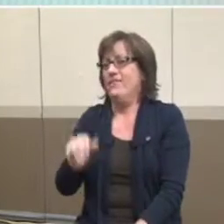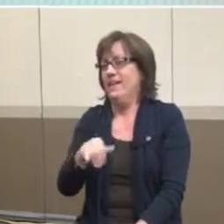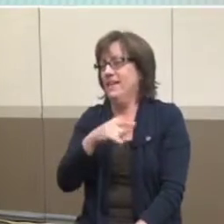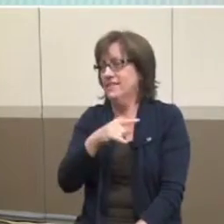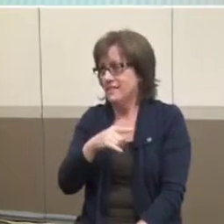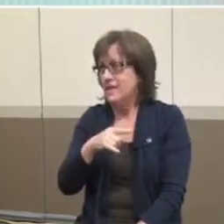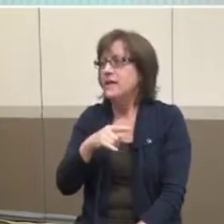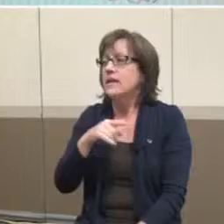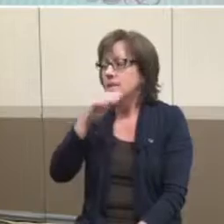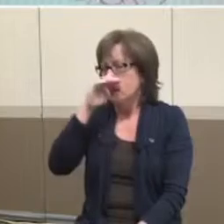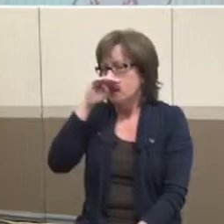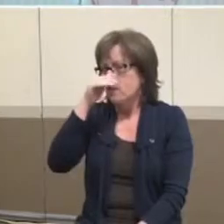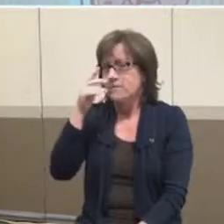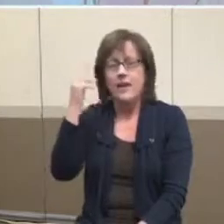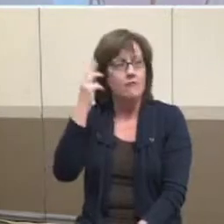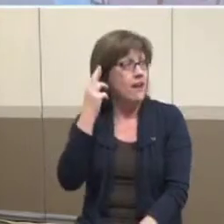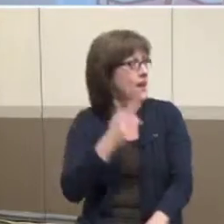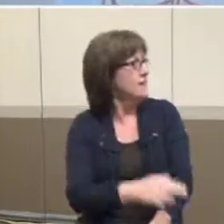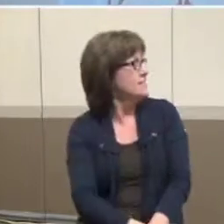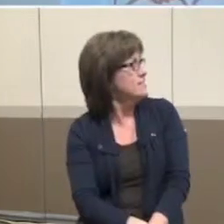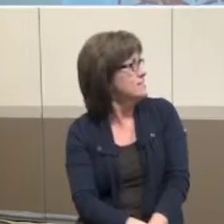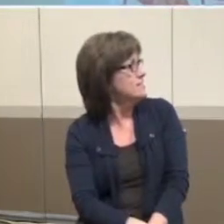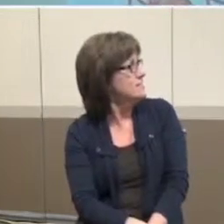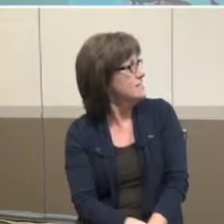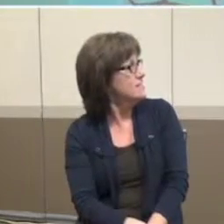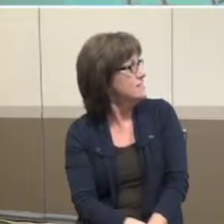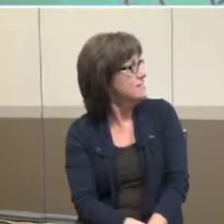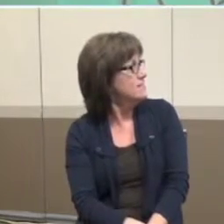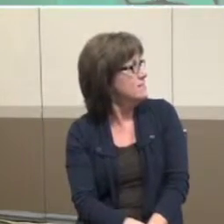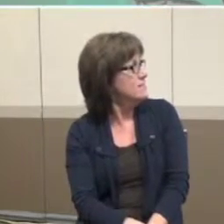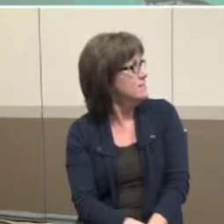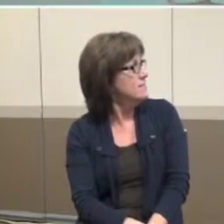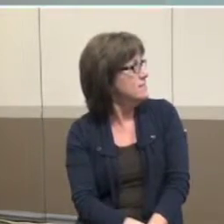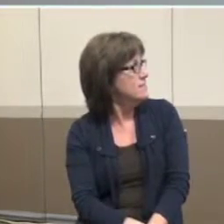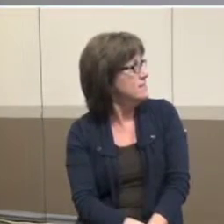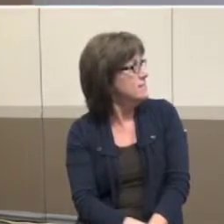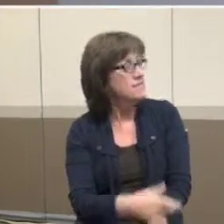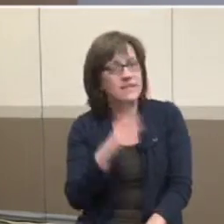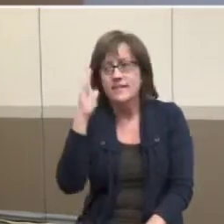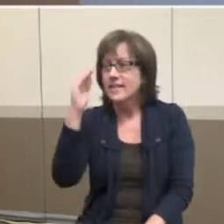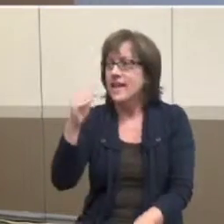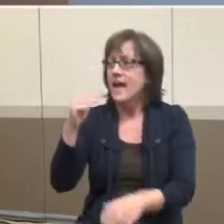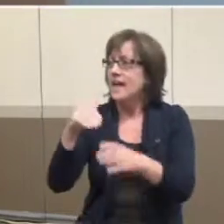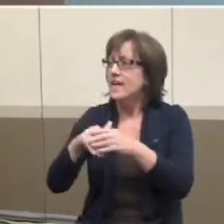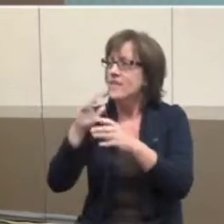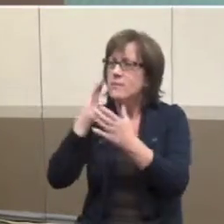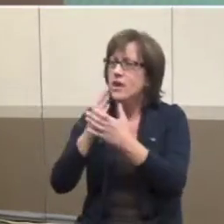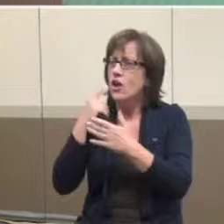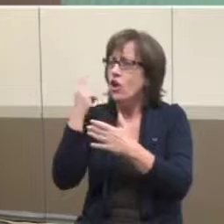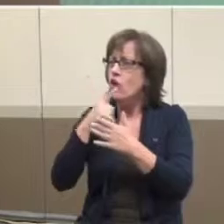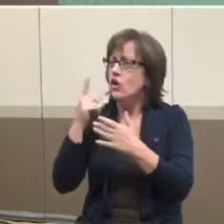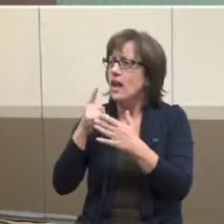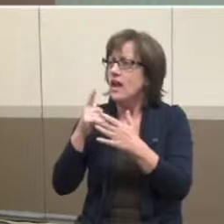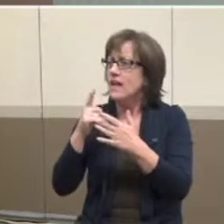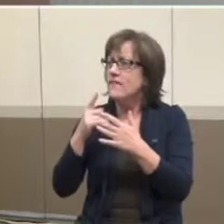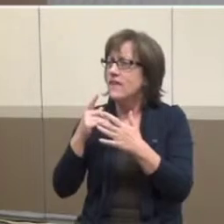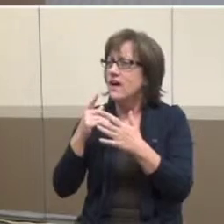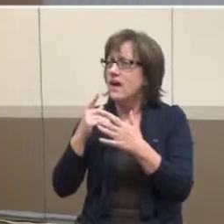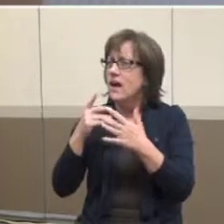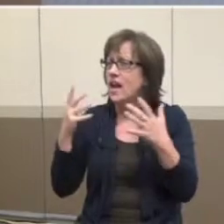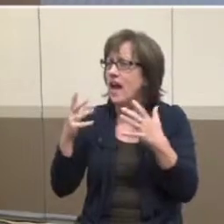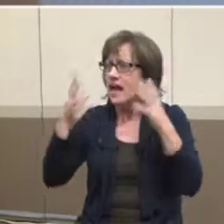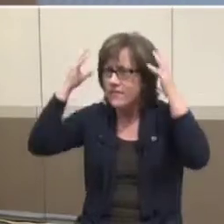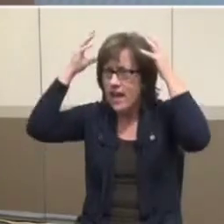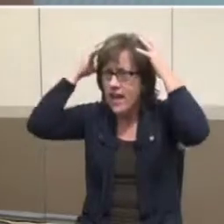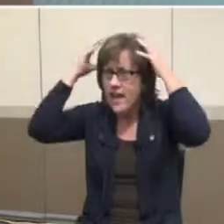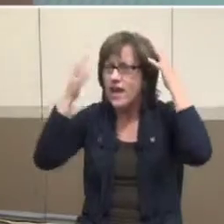I realized that the guy in the picture looks like he's got quite a lot of hair, and he doesn't have any gray in his beard,